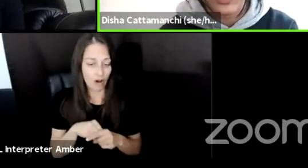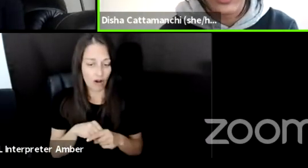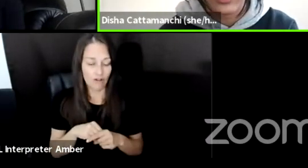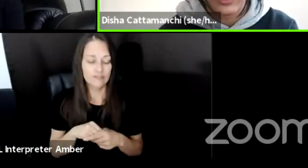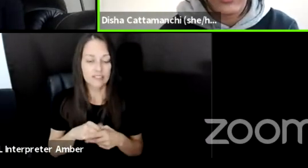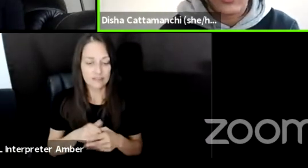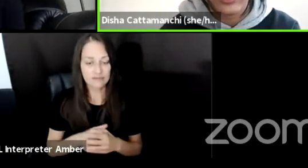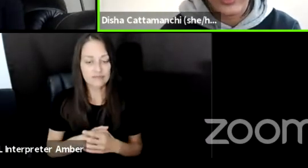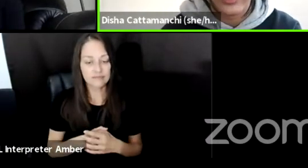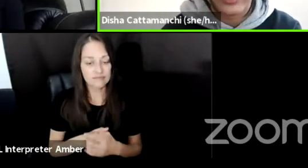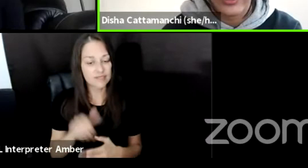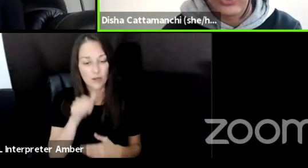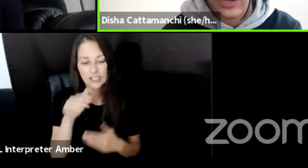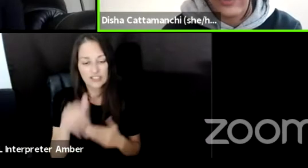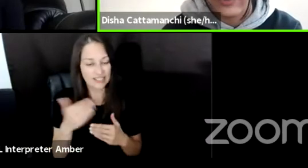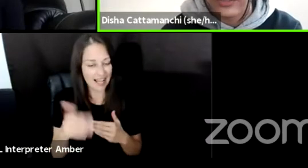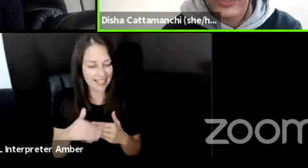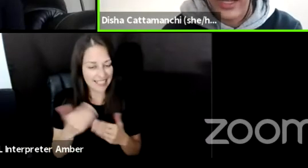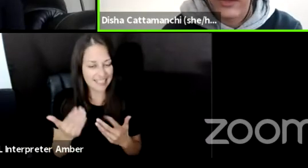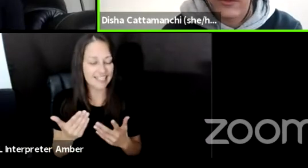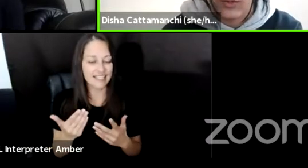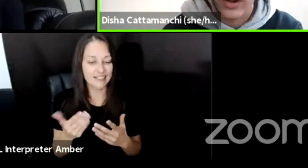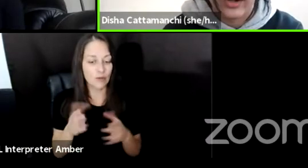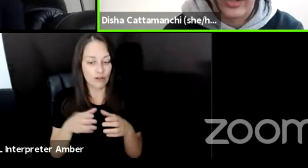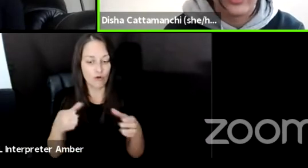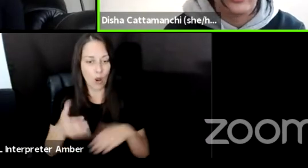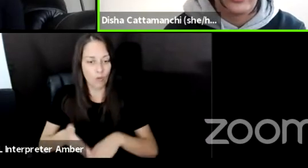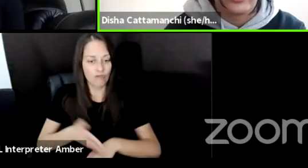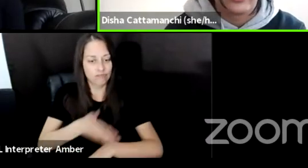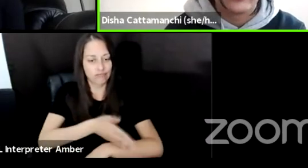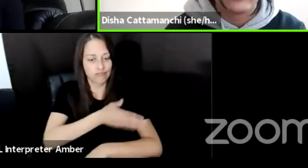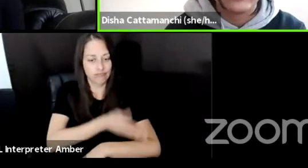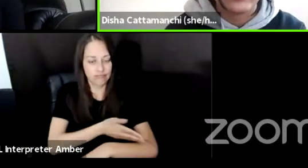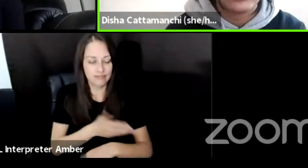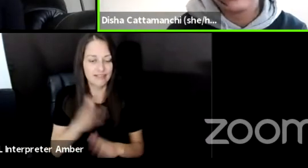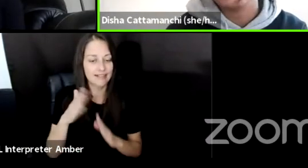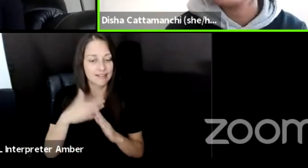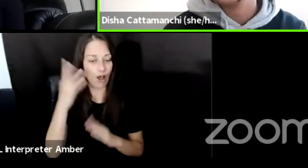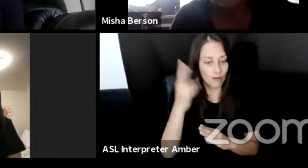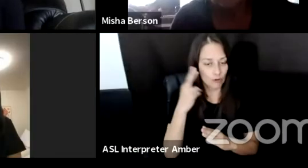growth being the number one thing that is driving our society forward.